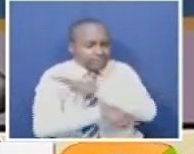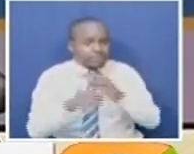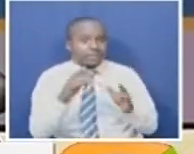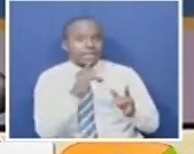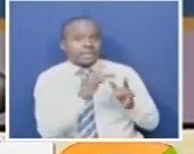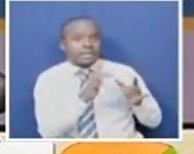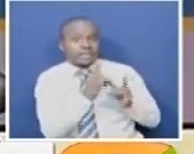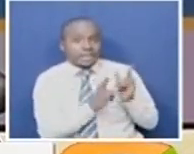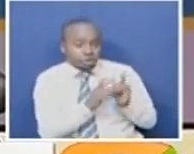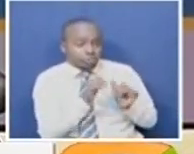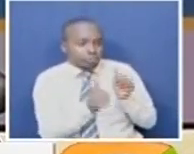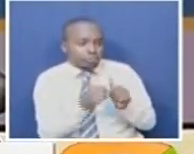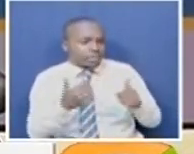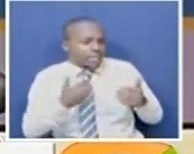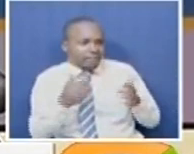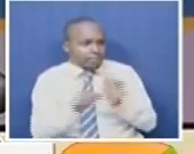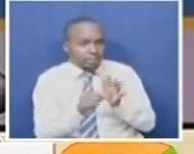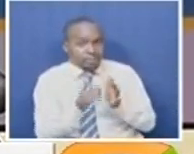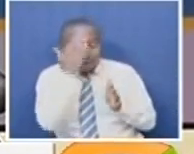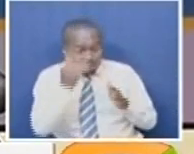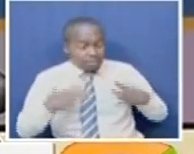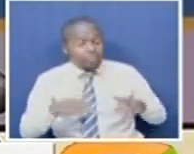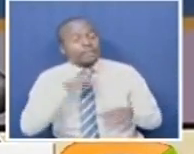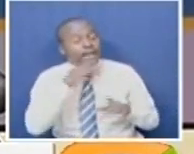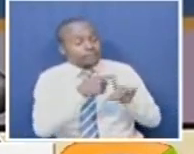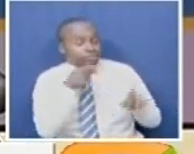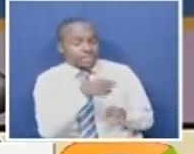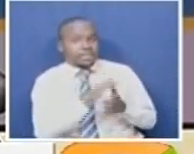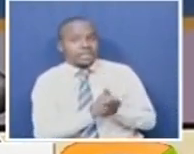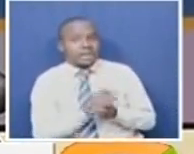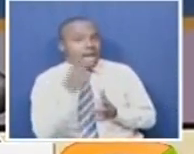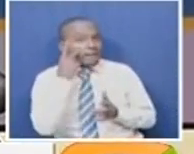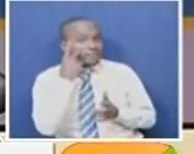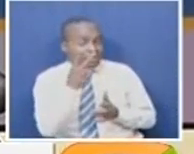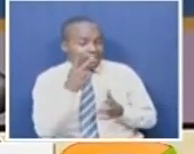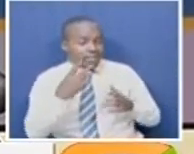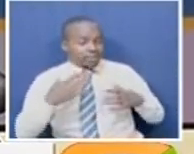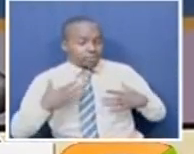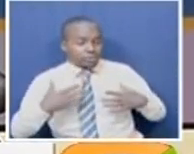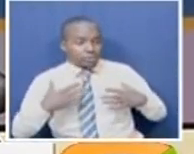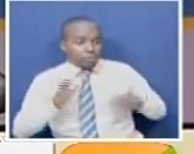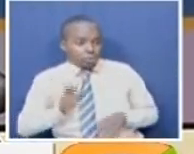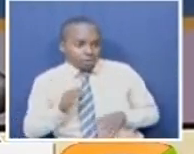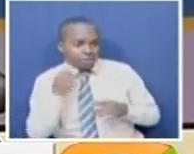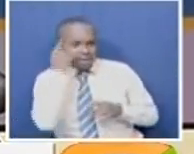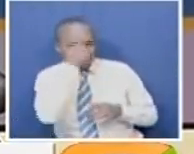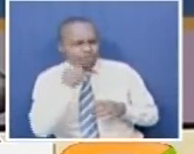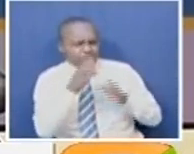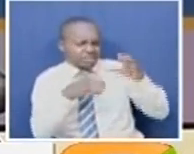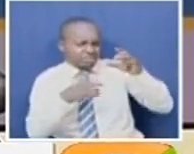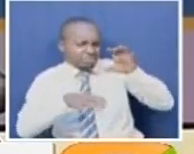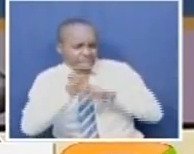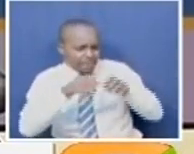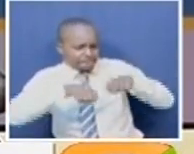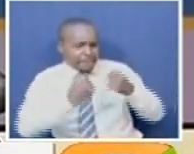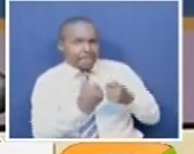is potentially hazardous, because people do die from this. Mm-hmm. I've seen women with fractured facial bones, and I'm like, oh my goodness, you need to